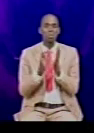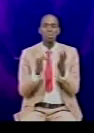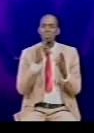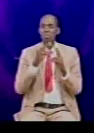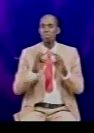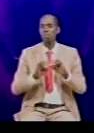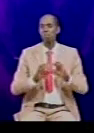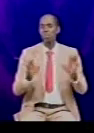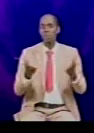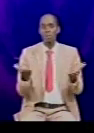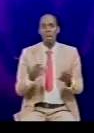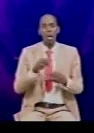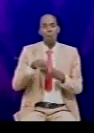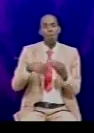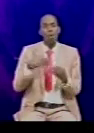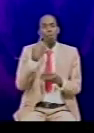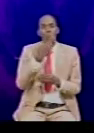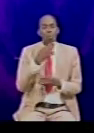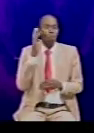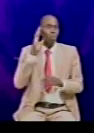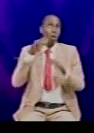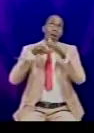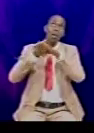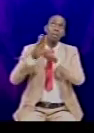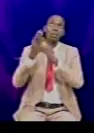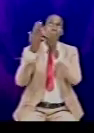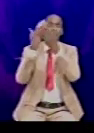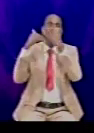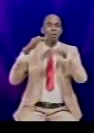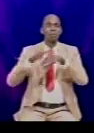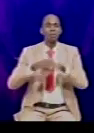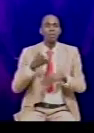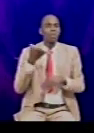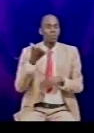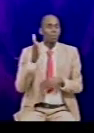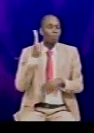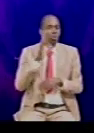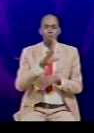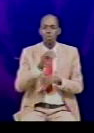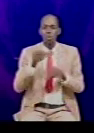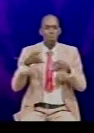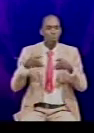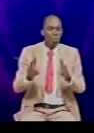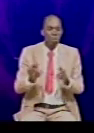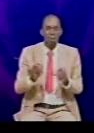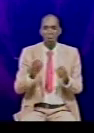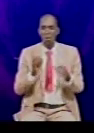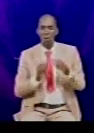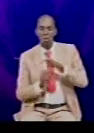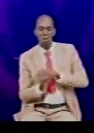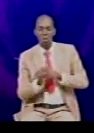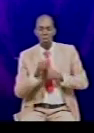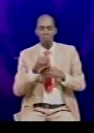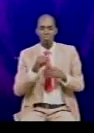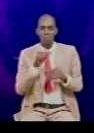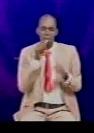heaven. There shall in no wise, under no guise, under no